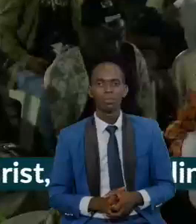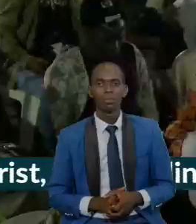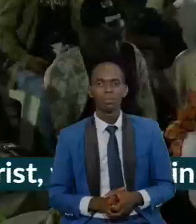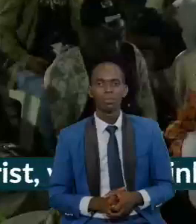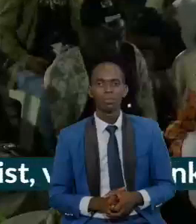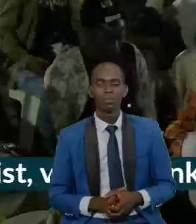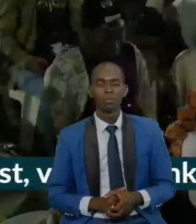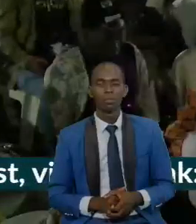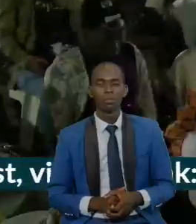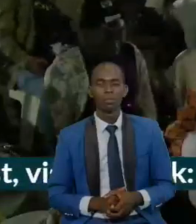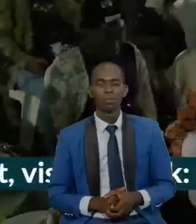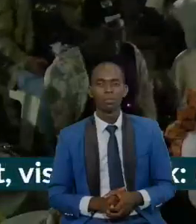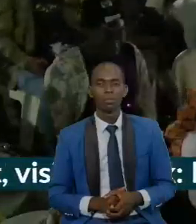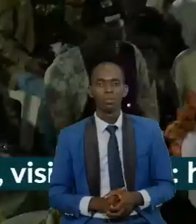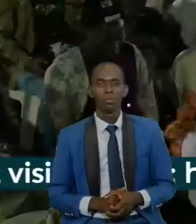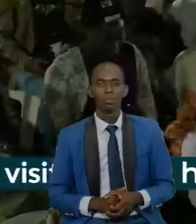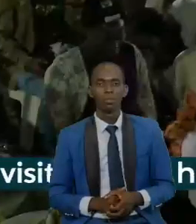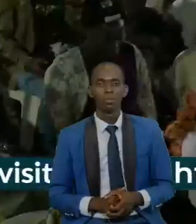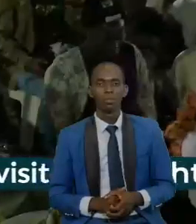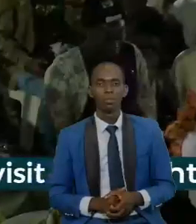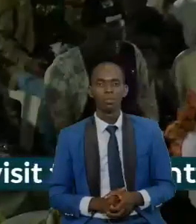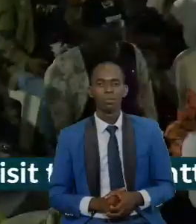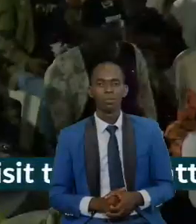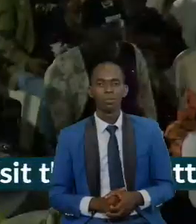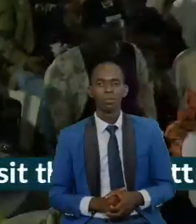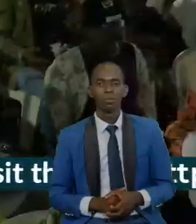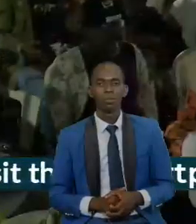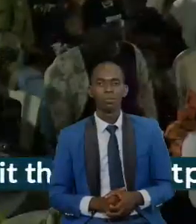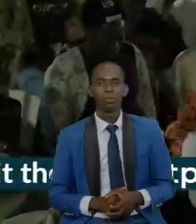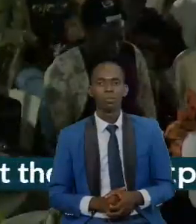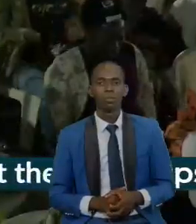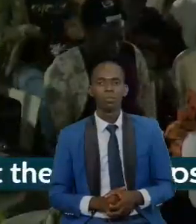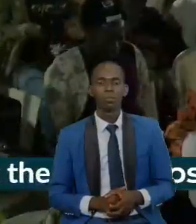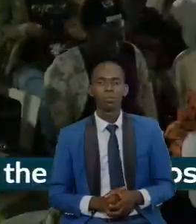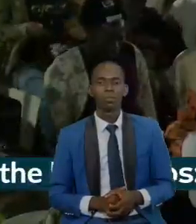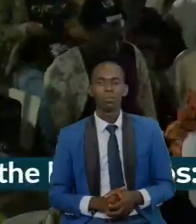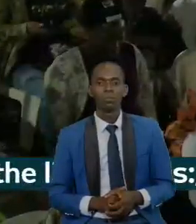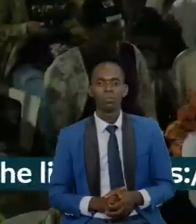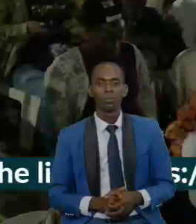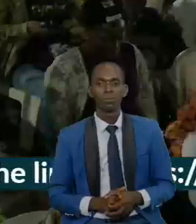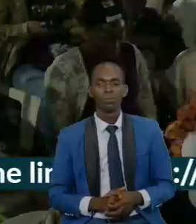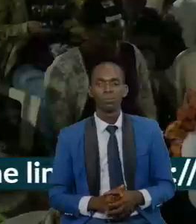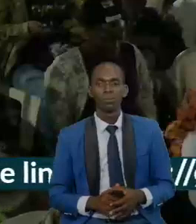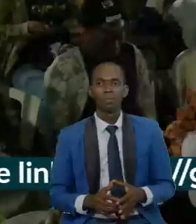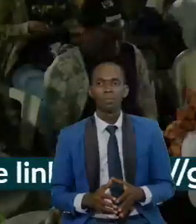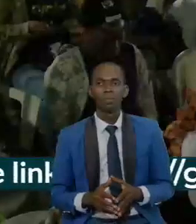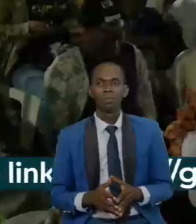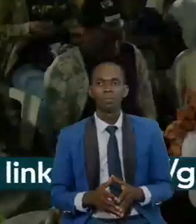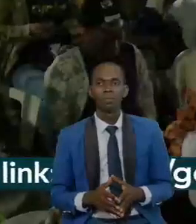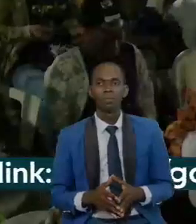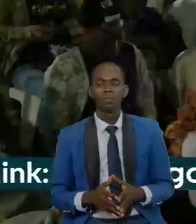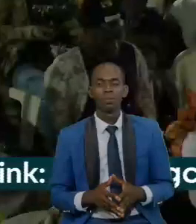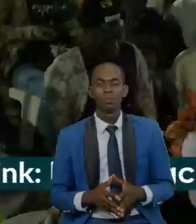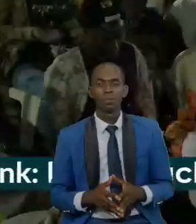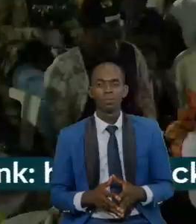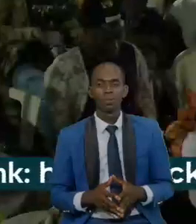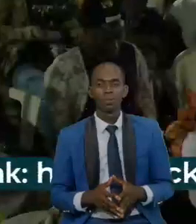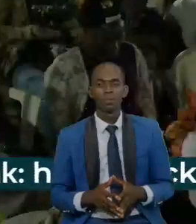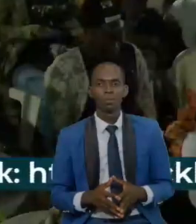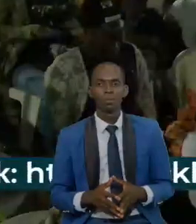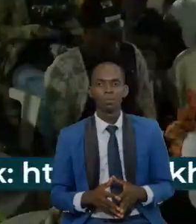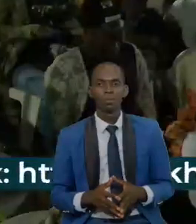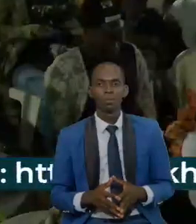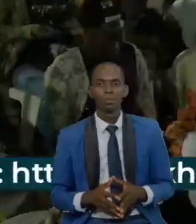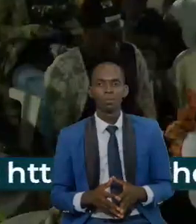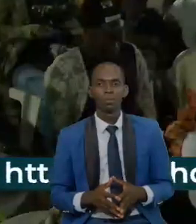63. Allons vite. Can we be rapid? Parce que le moment que vous espérez le